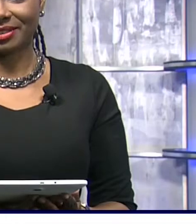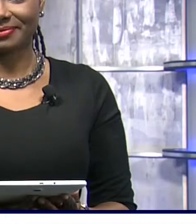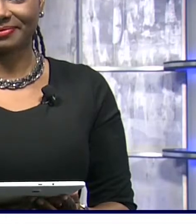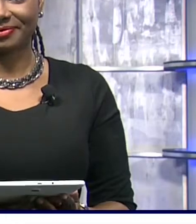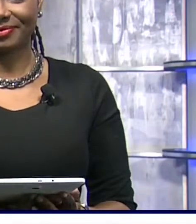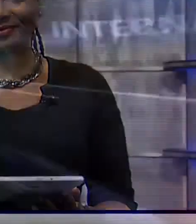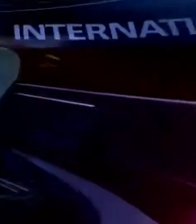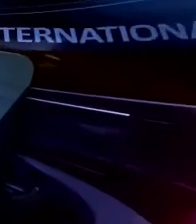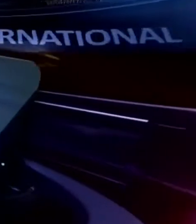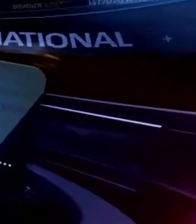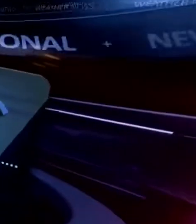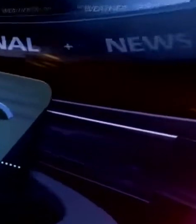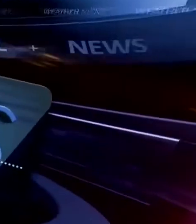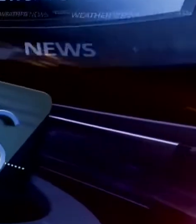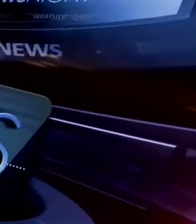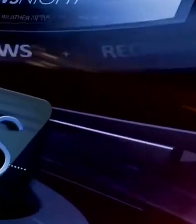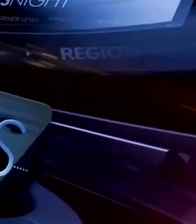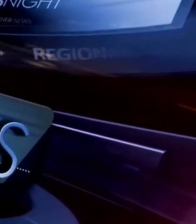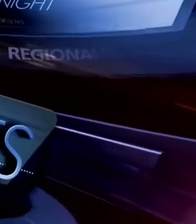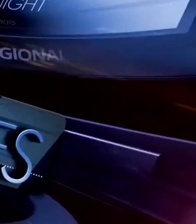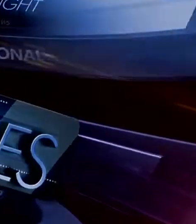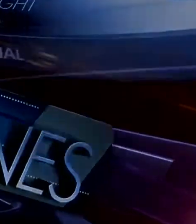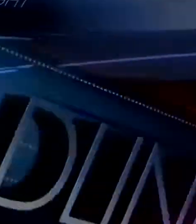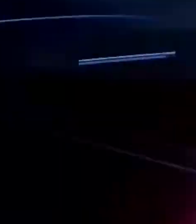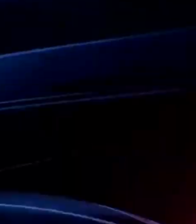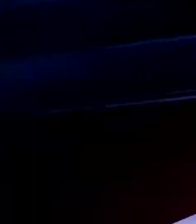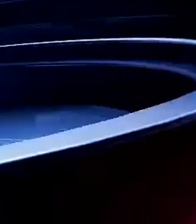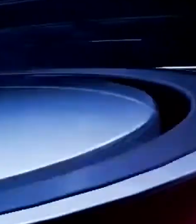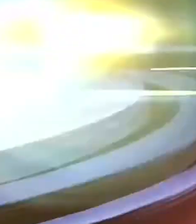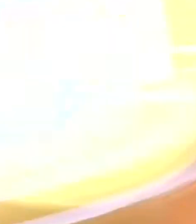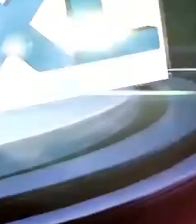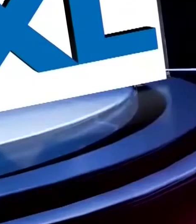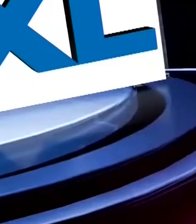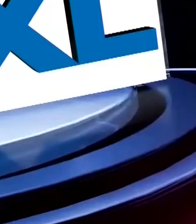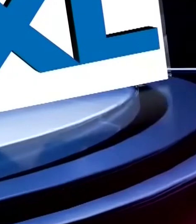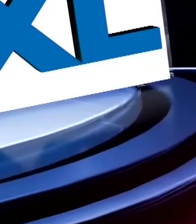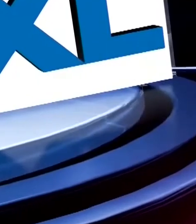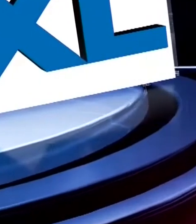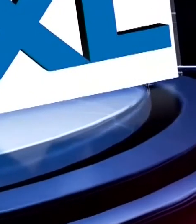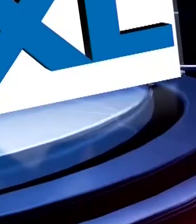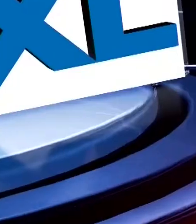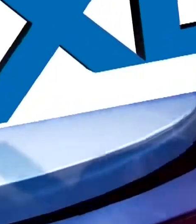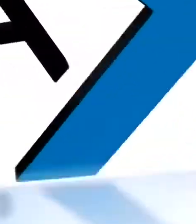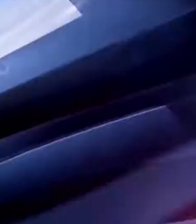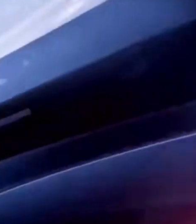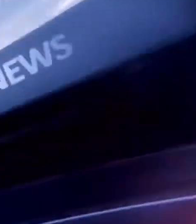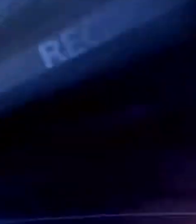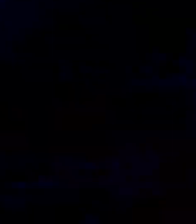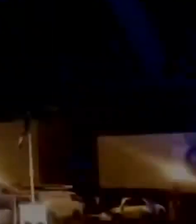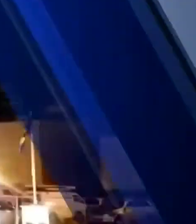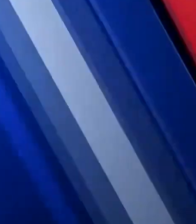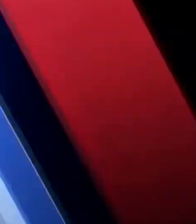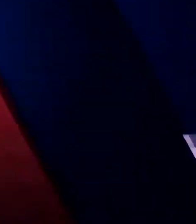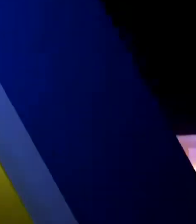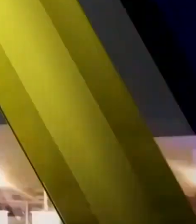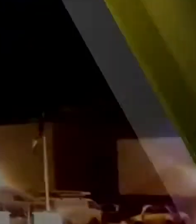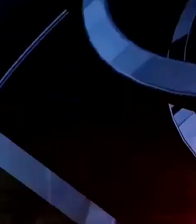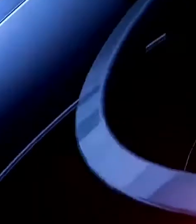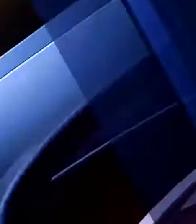squad. Newsnight Headlines was brought to you compliments Omega XL.